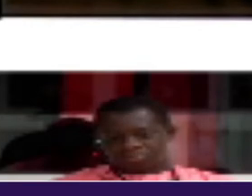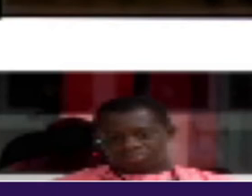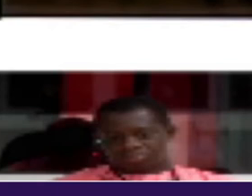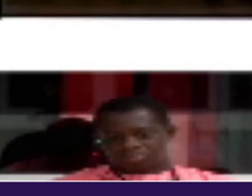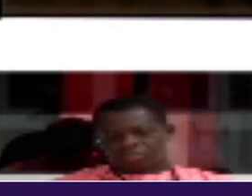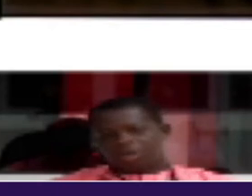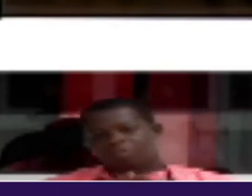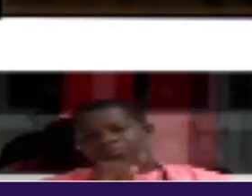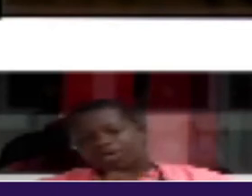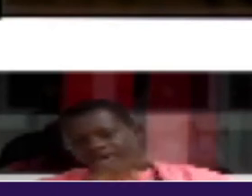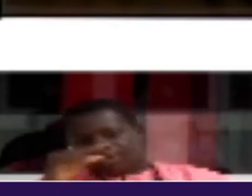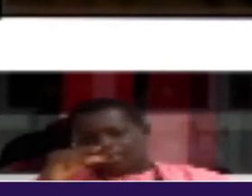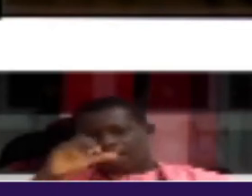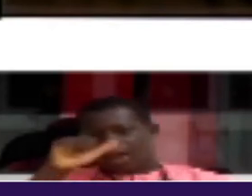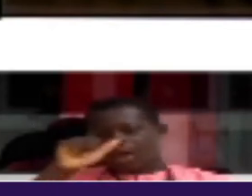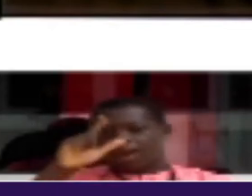Alieu Jeng.